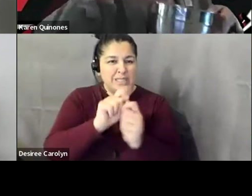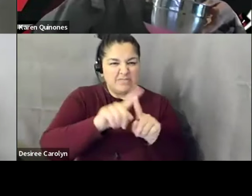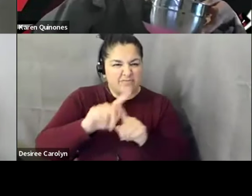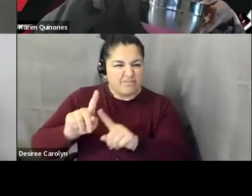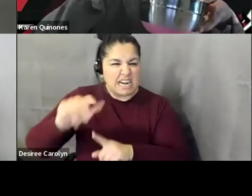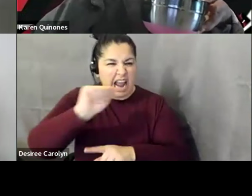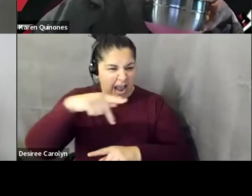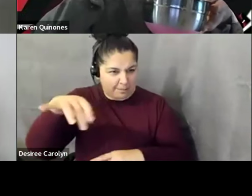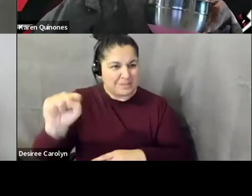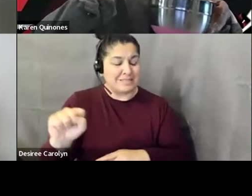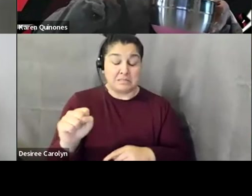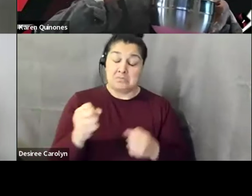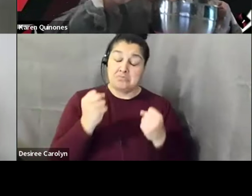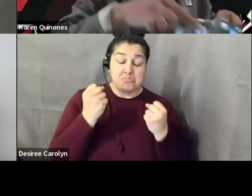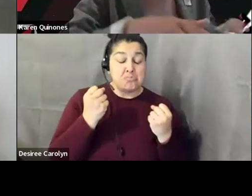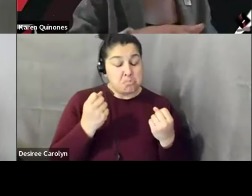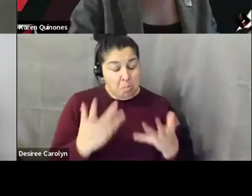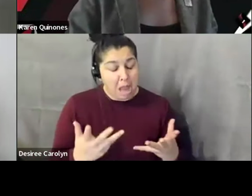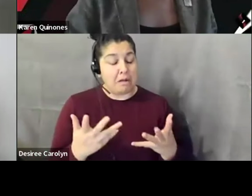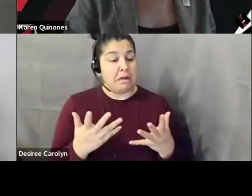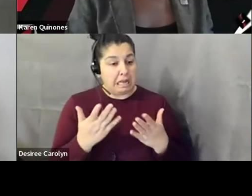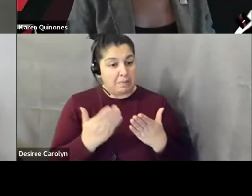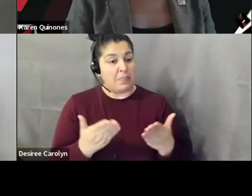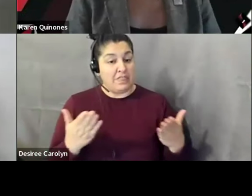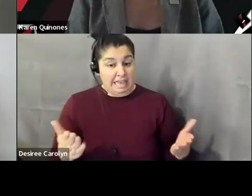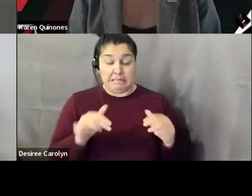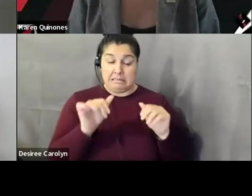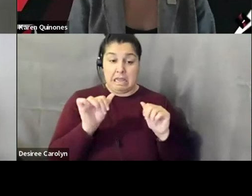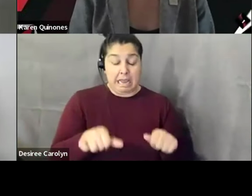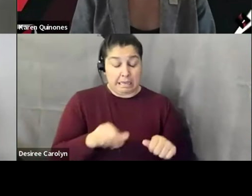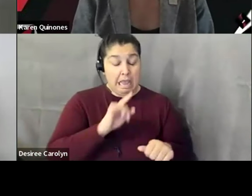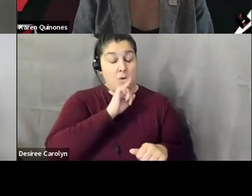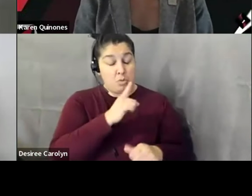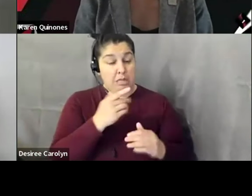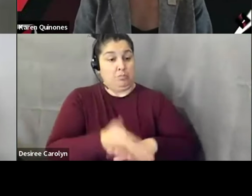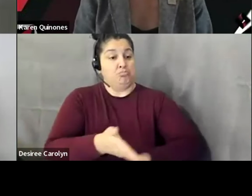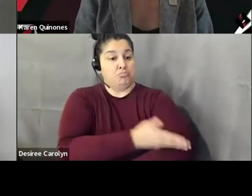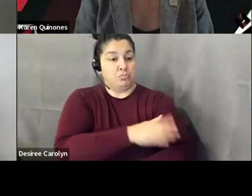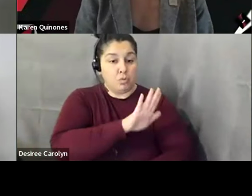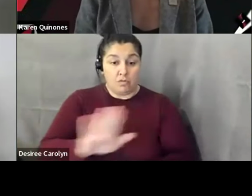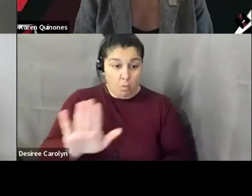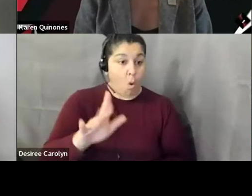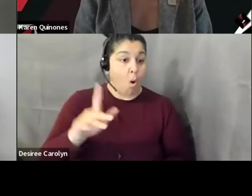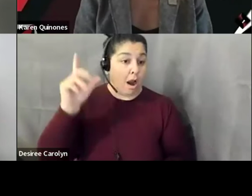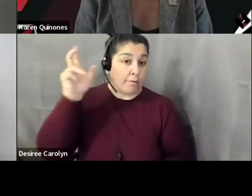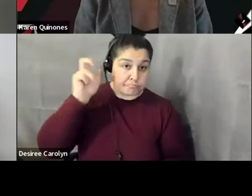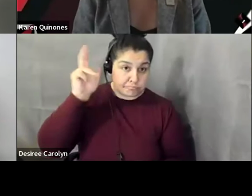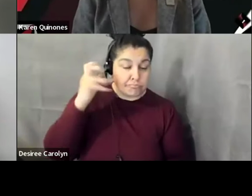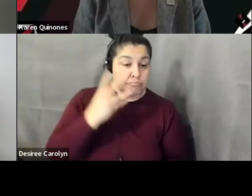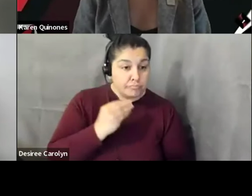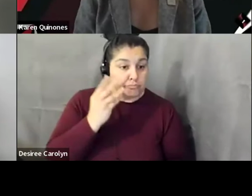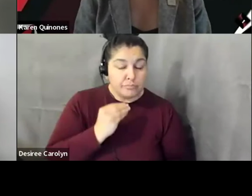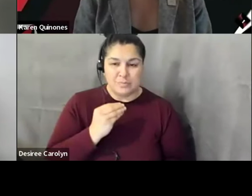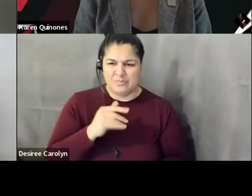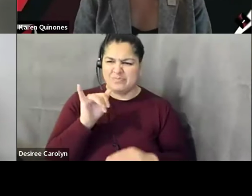which I think can significantly enhance your listening experience. So this is a program I